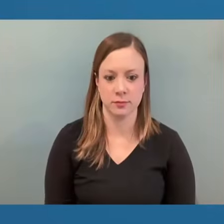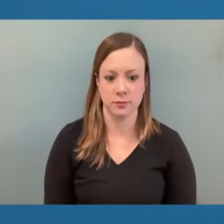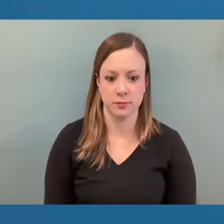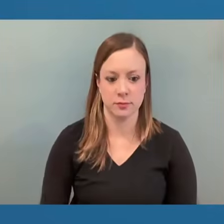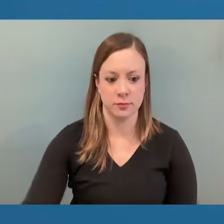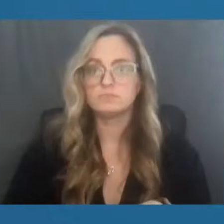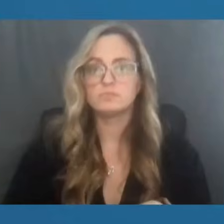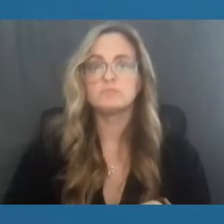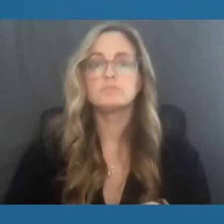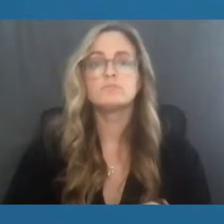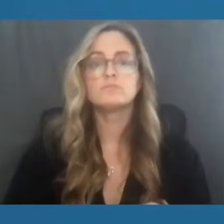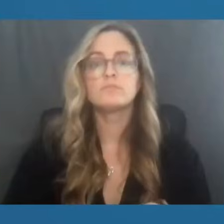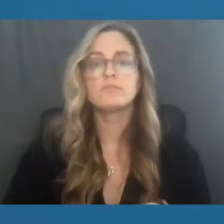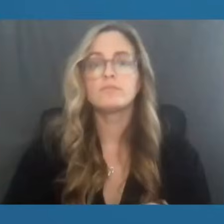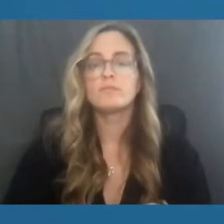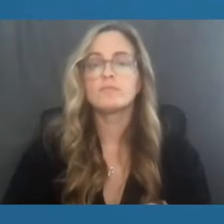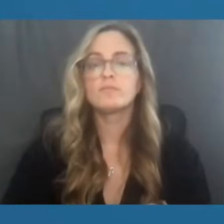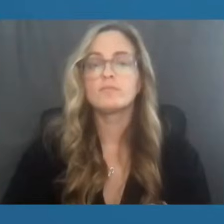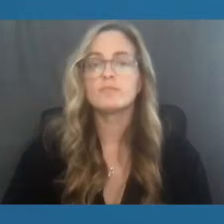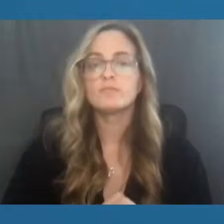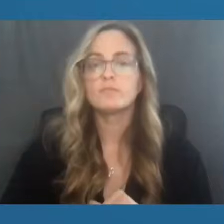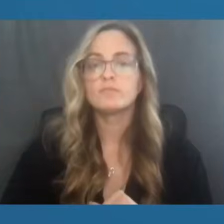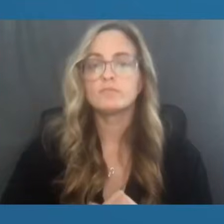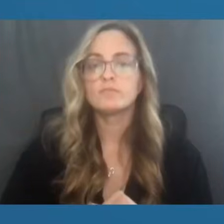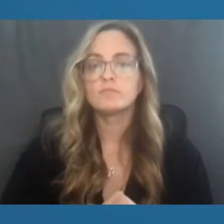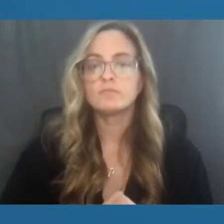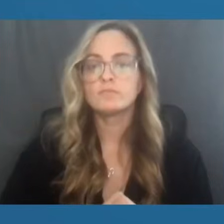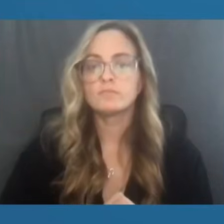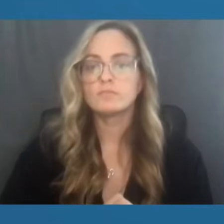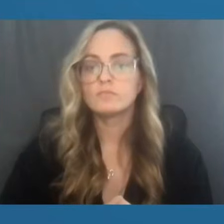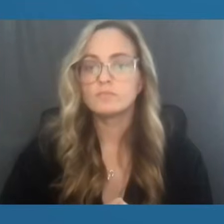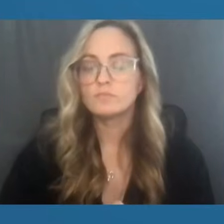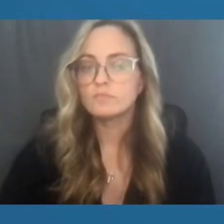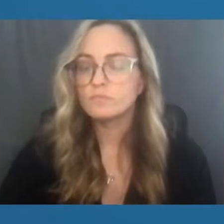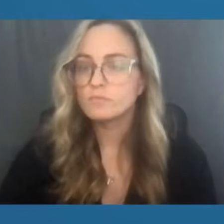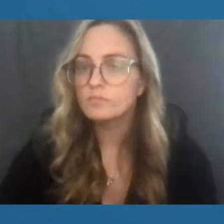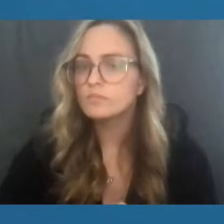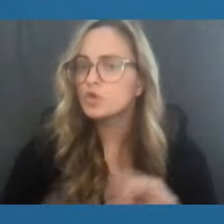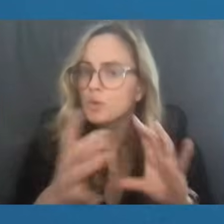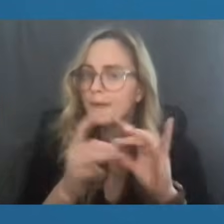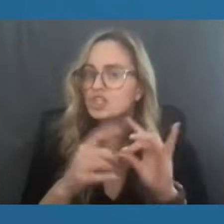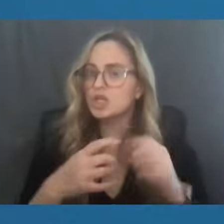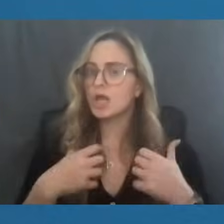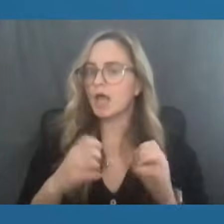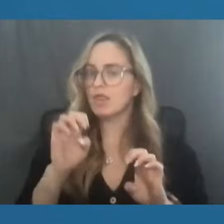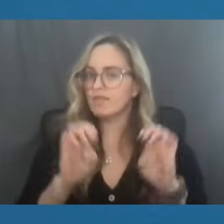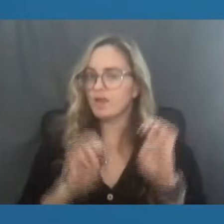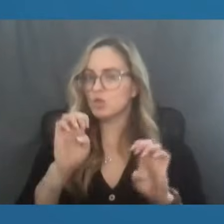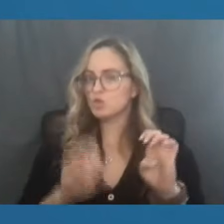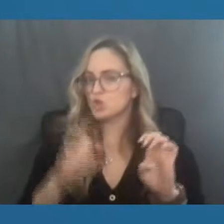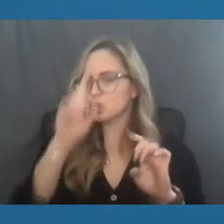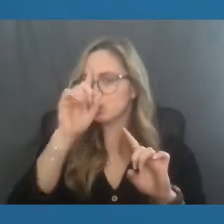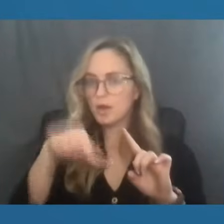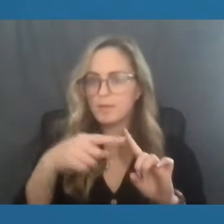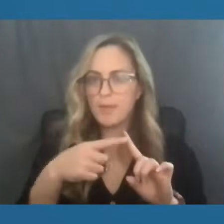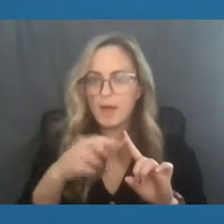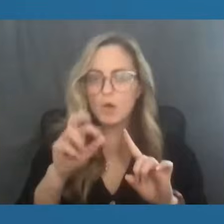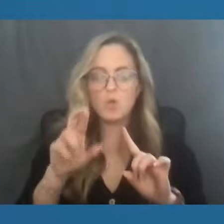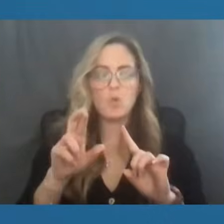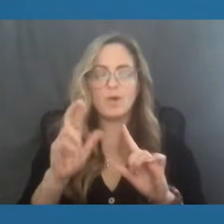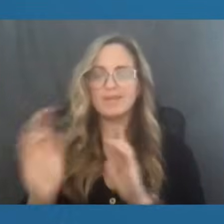curious about the mental health valuation. Have you given thought, or do the